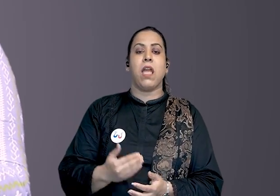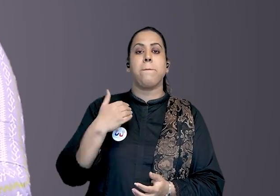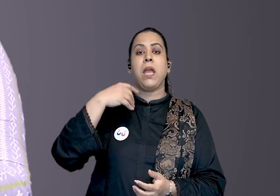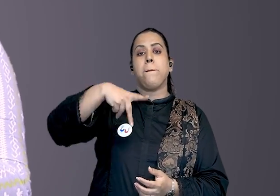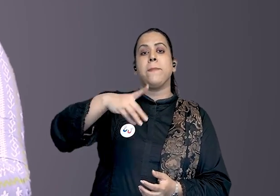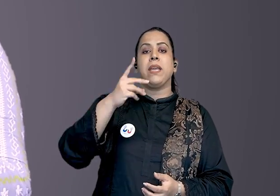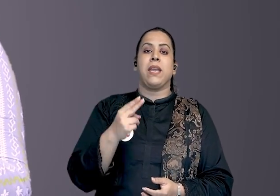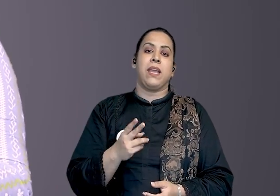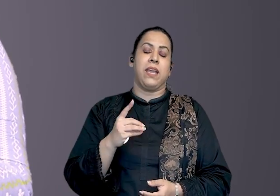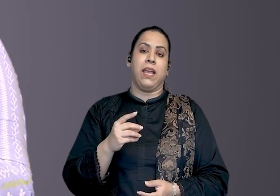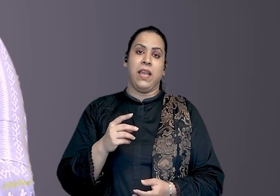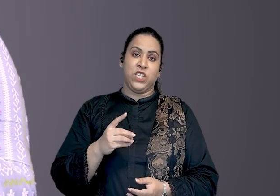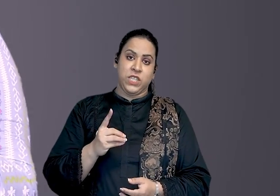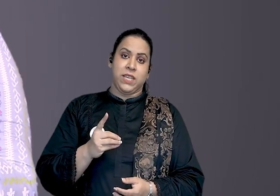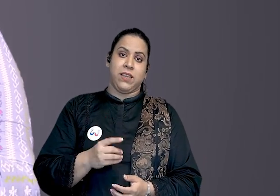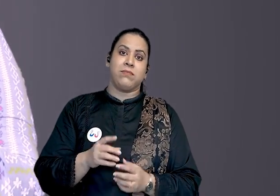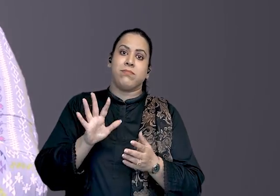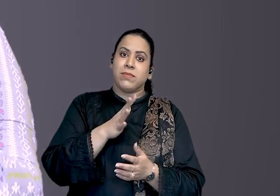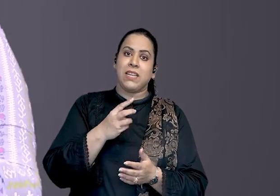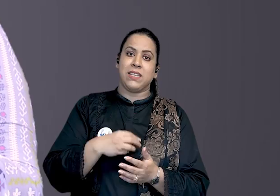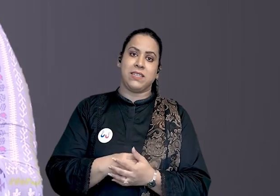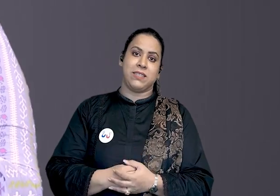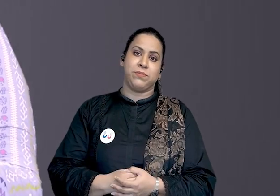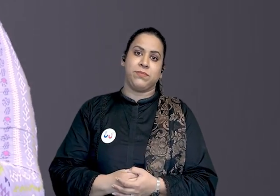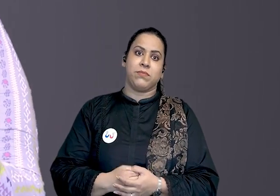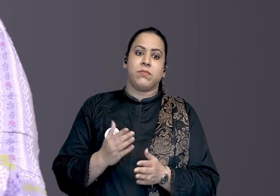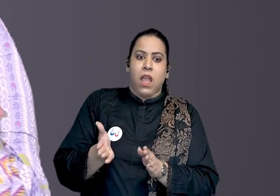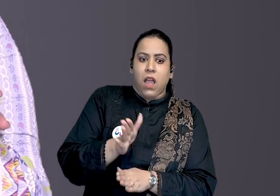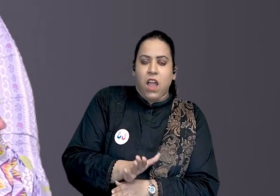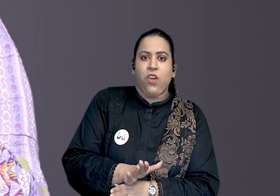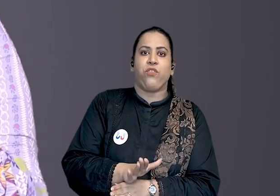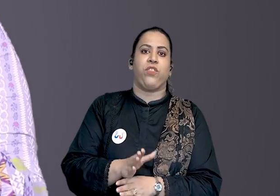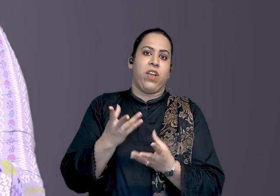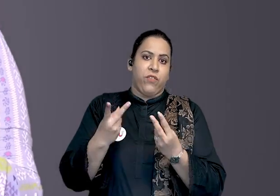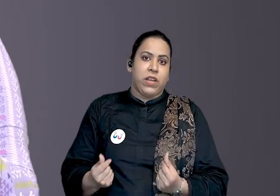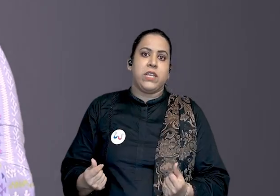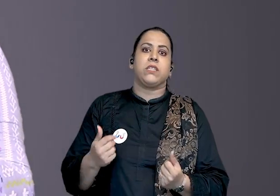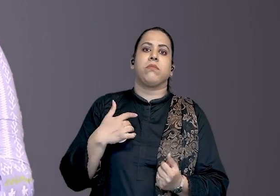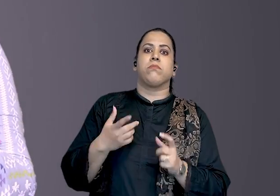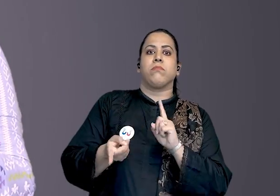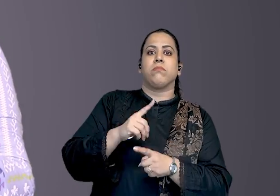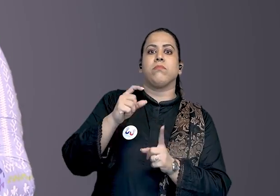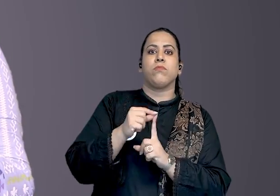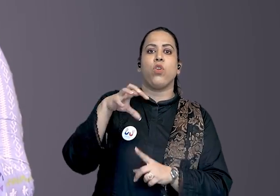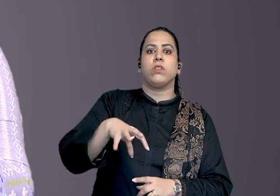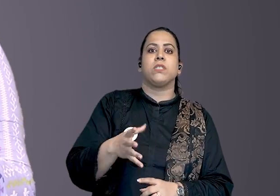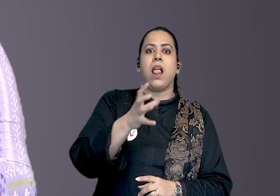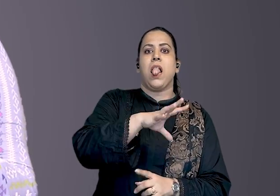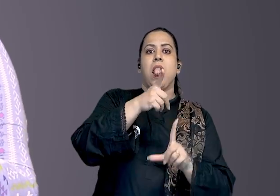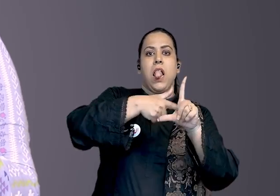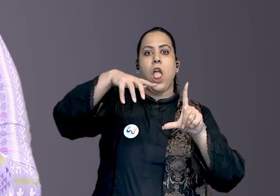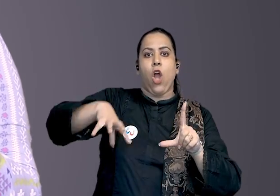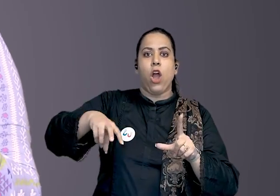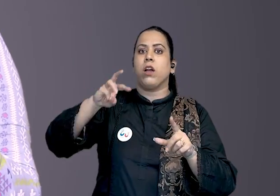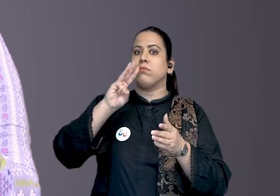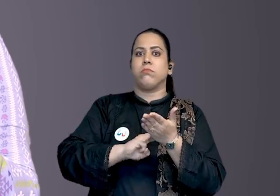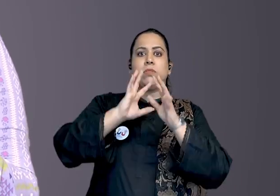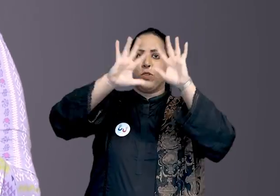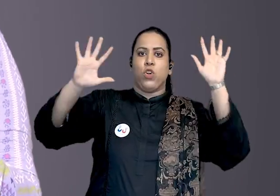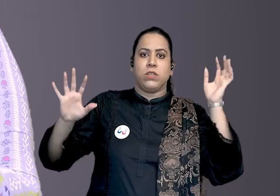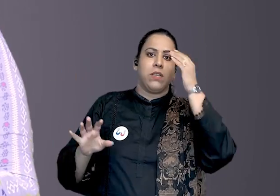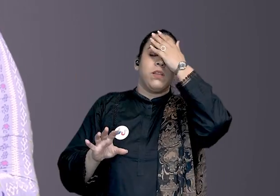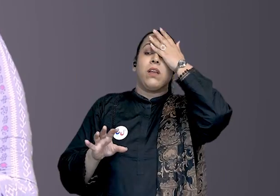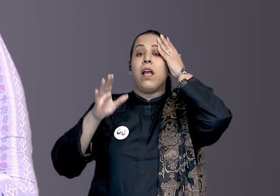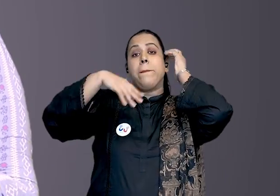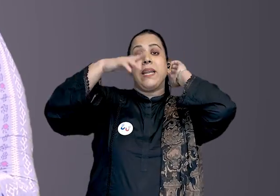the one side. And then my PhD led to many things. After finishing my PhD, I was